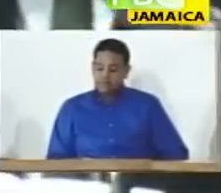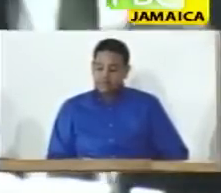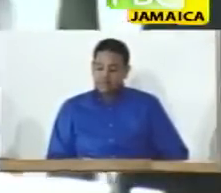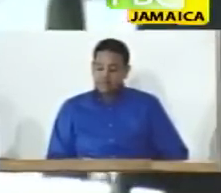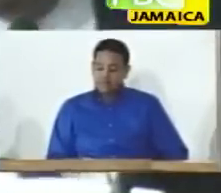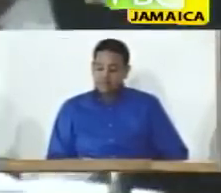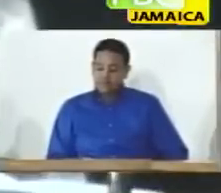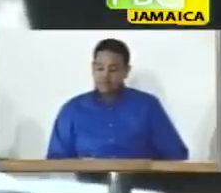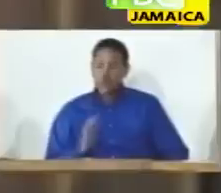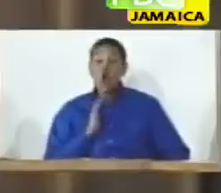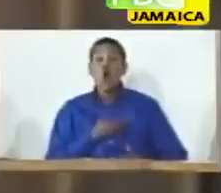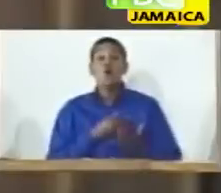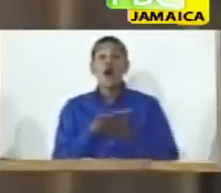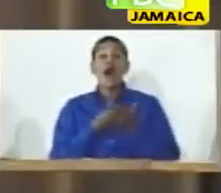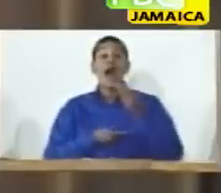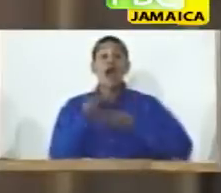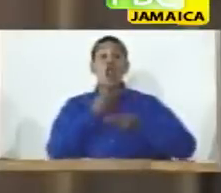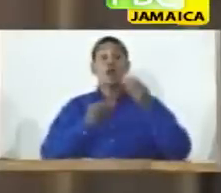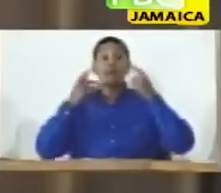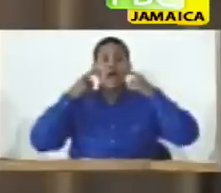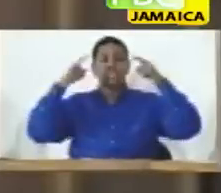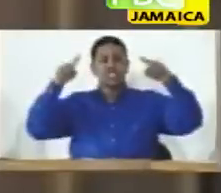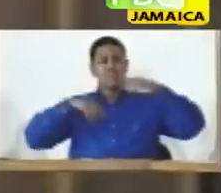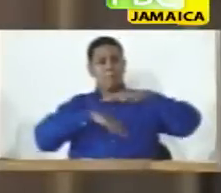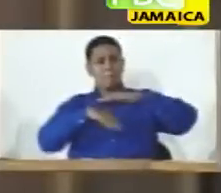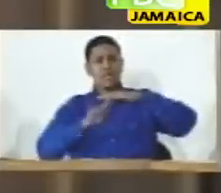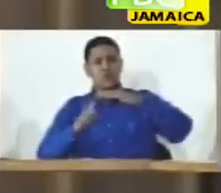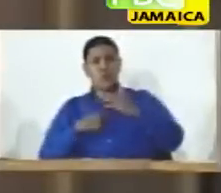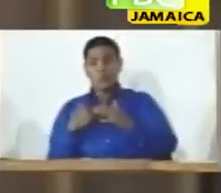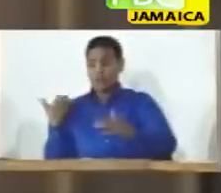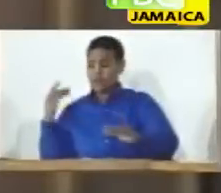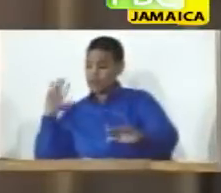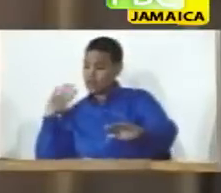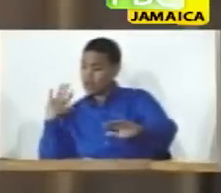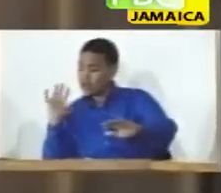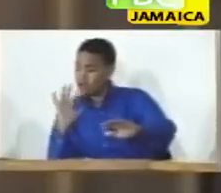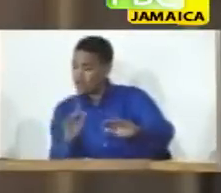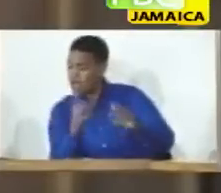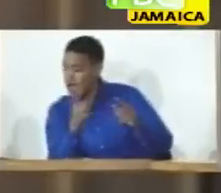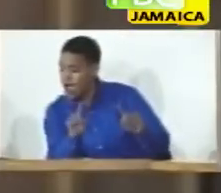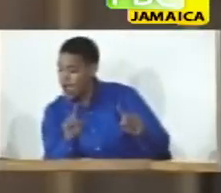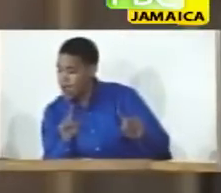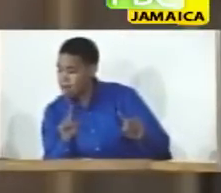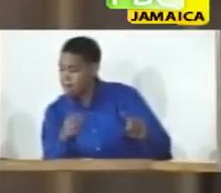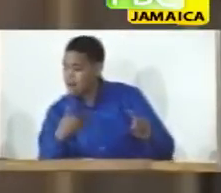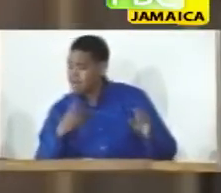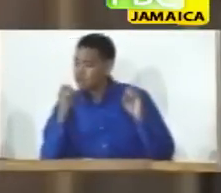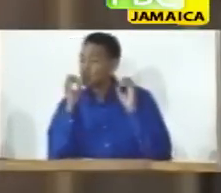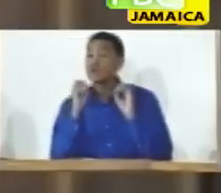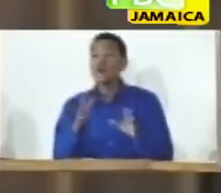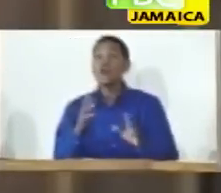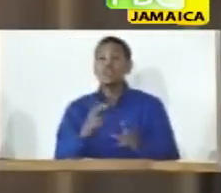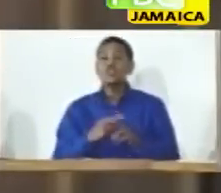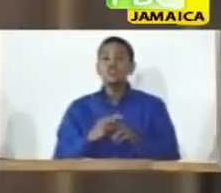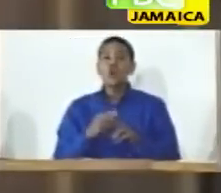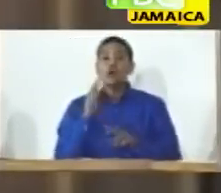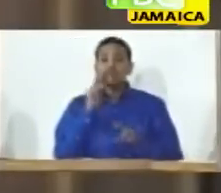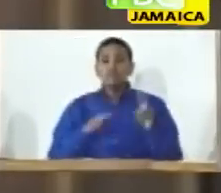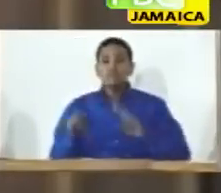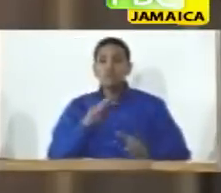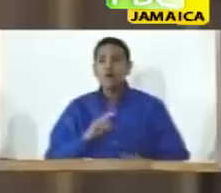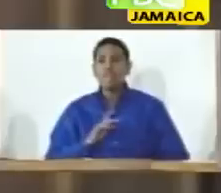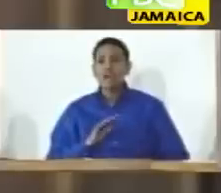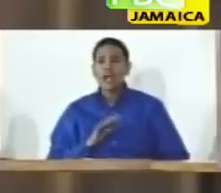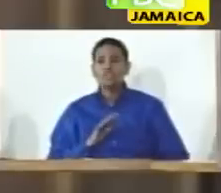Our economic achievements, based on where we are coming from, have been nothing short of